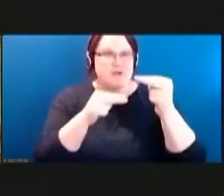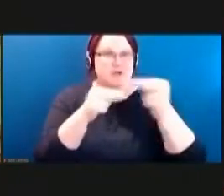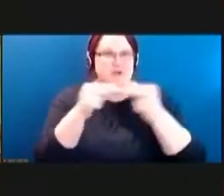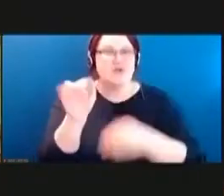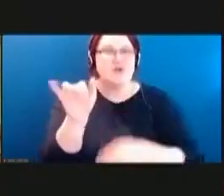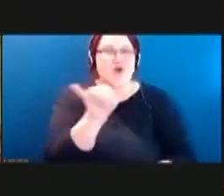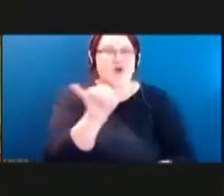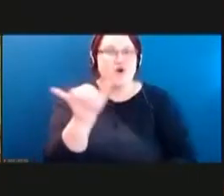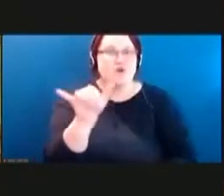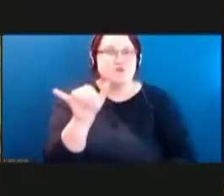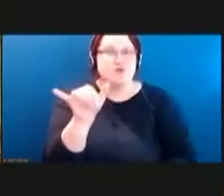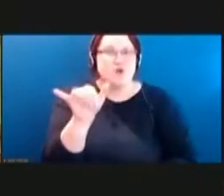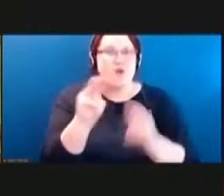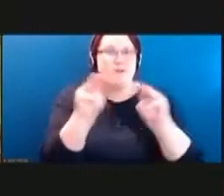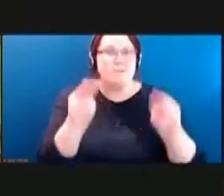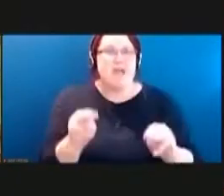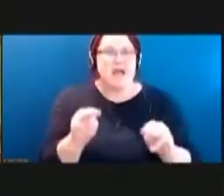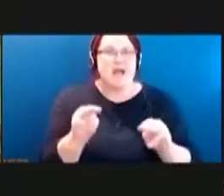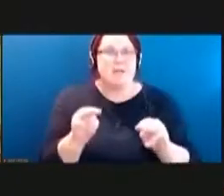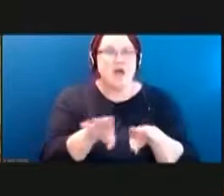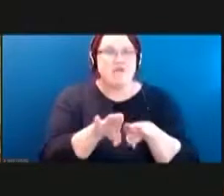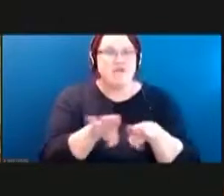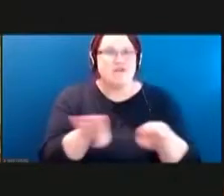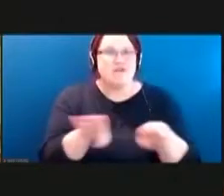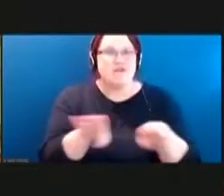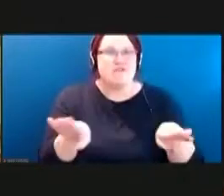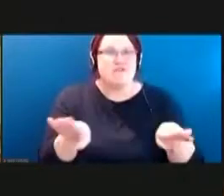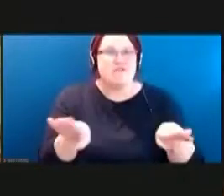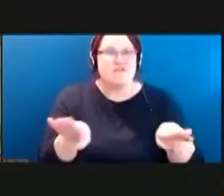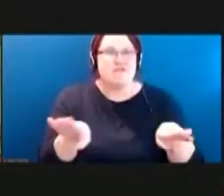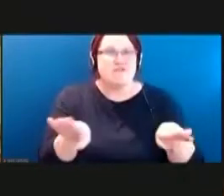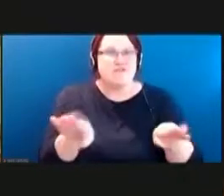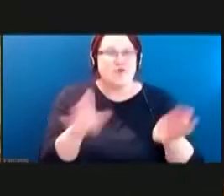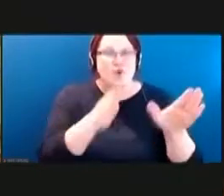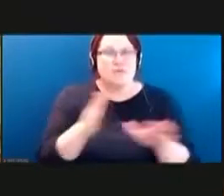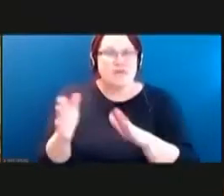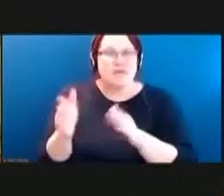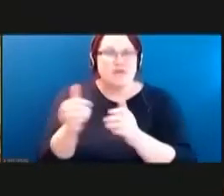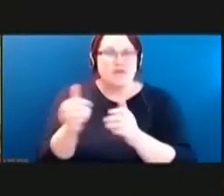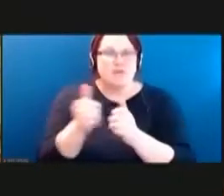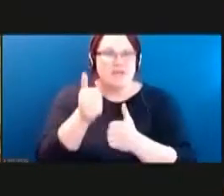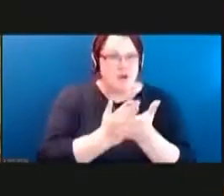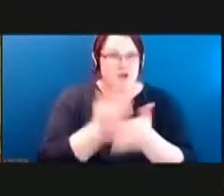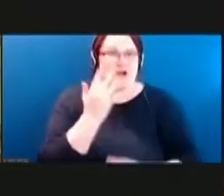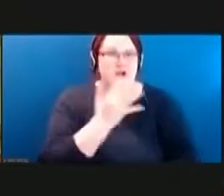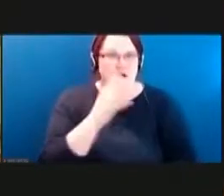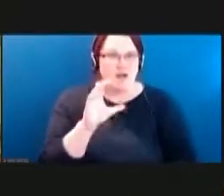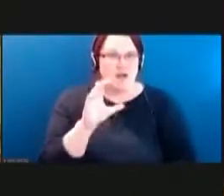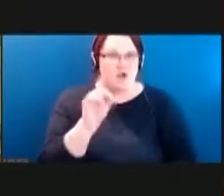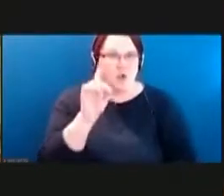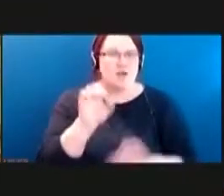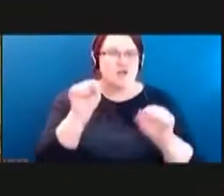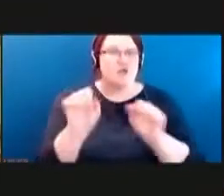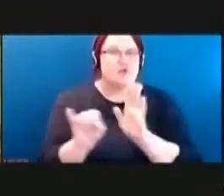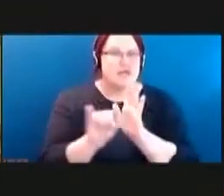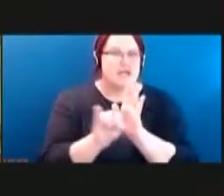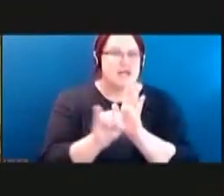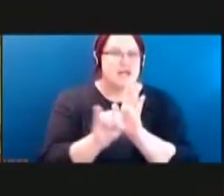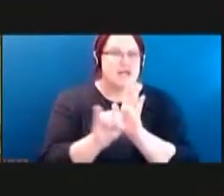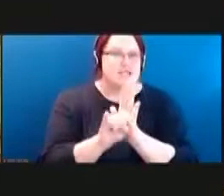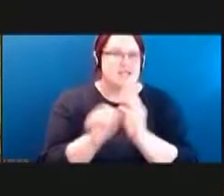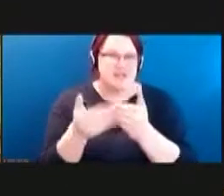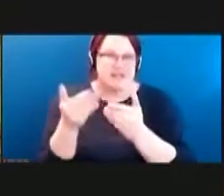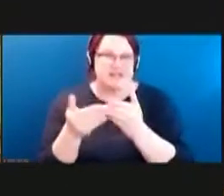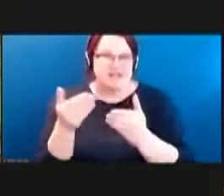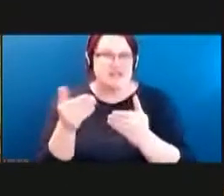of the floor plan with each of the segments color-coded, so you can identify those. It's much easier to